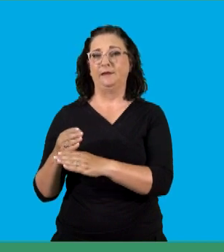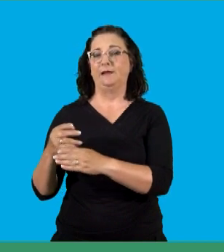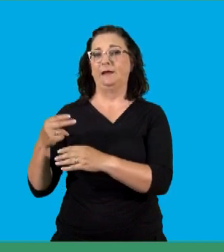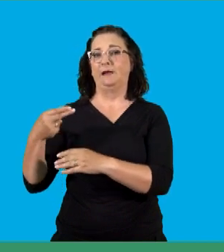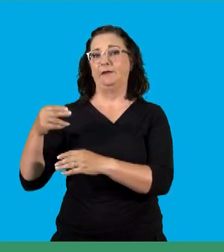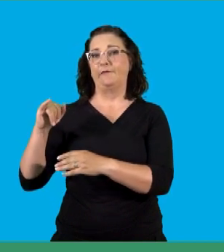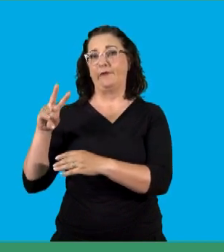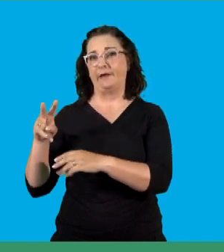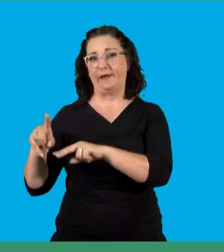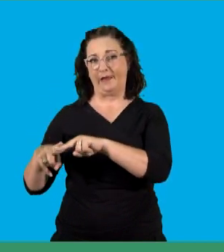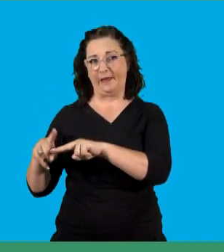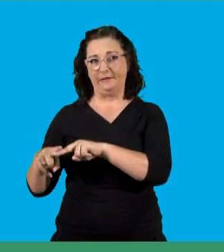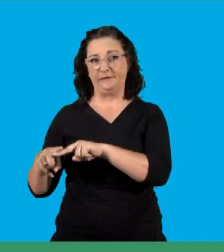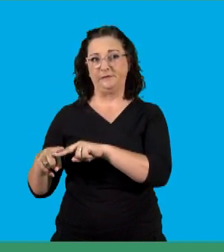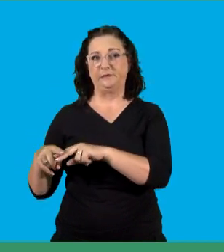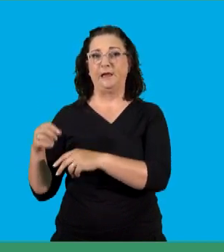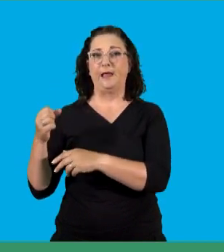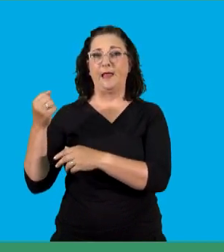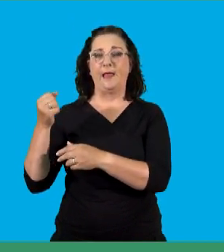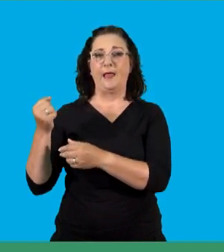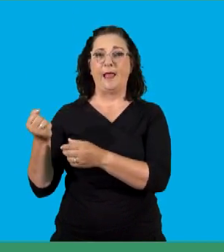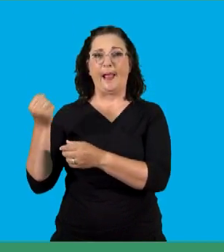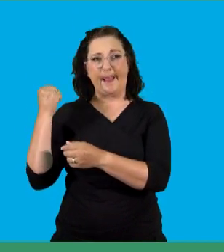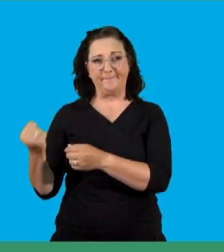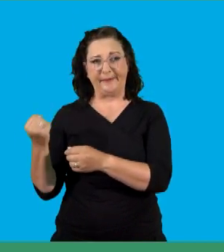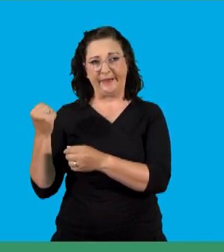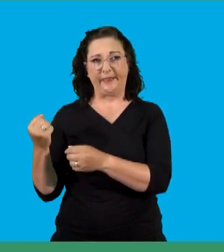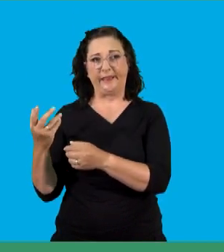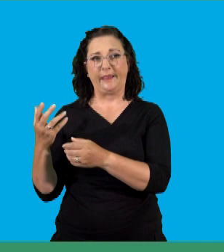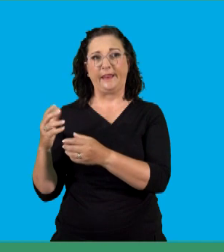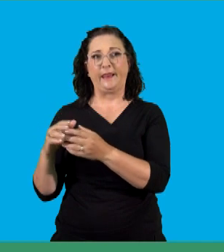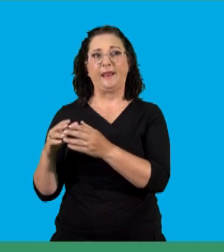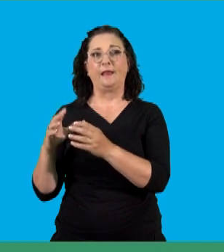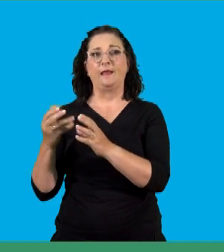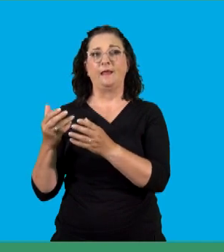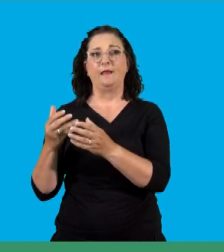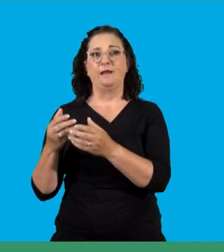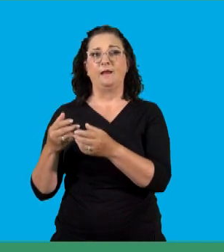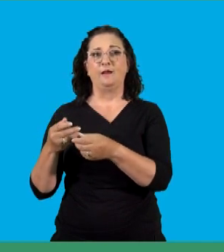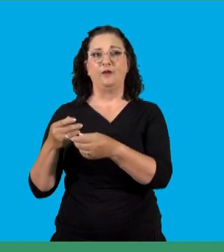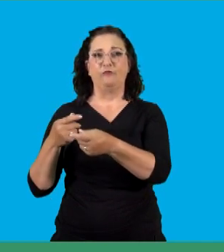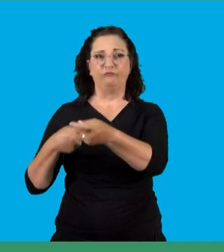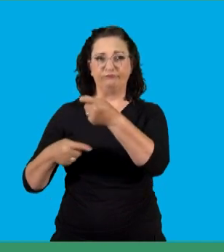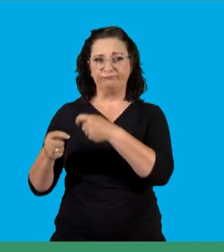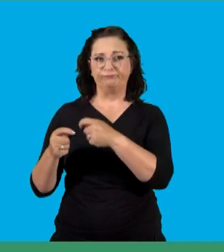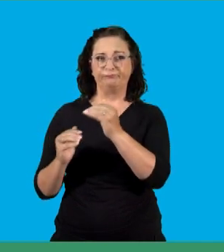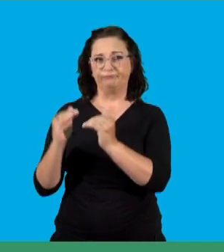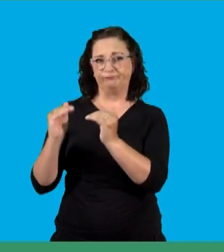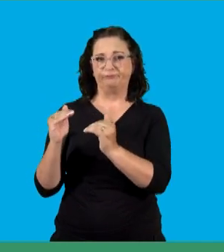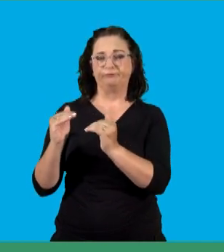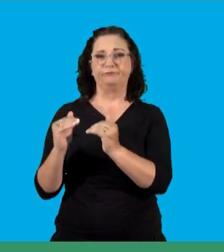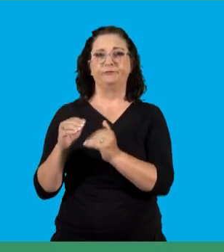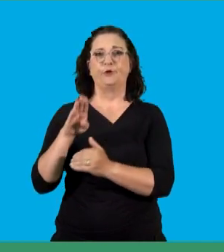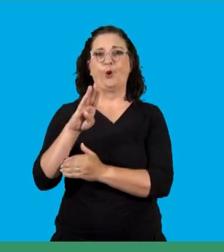have HIV or AIDS, we have gambling, we have counterfeiting, we have bootlegging as types of